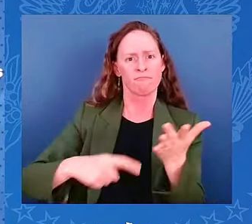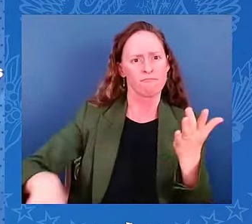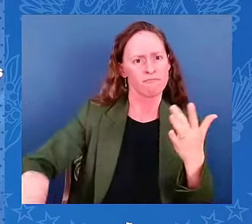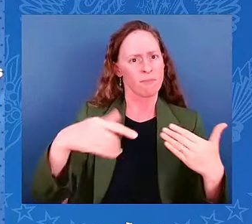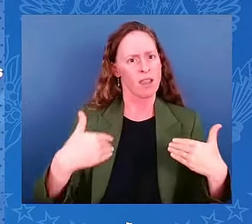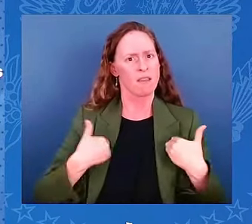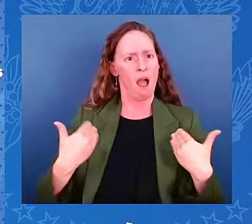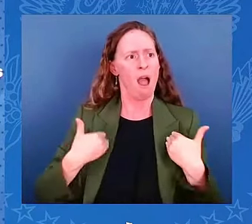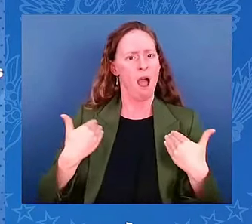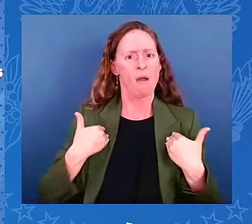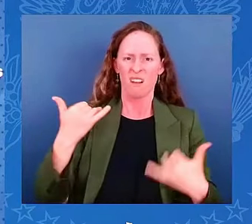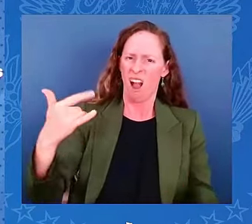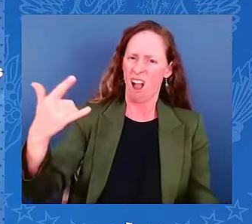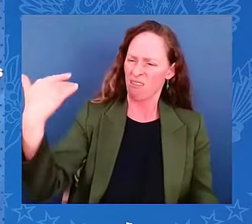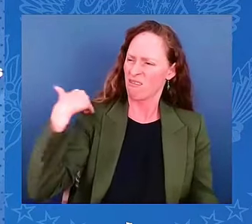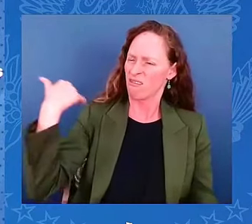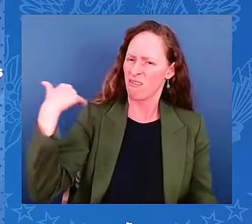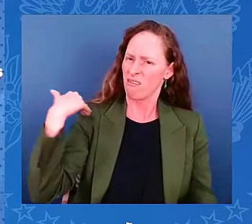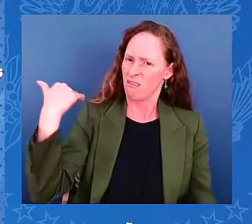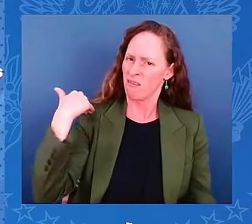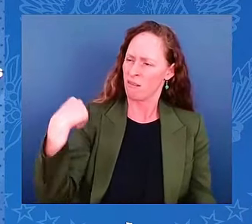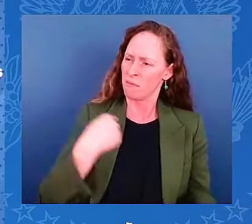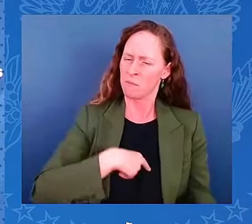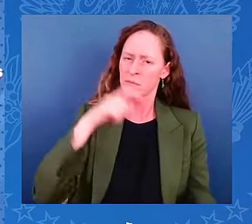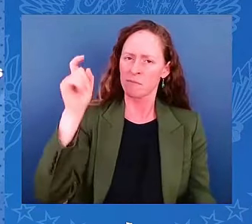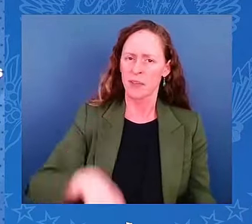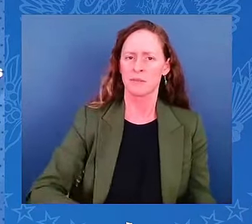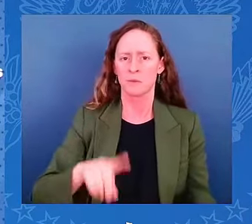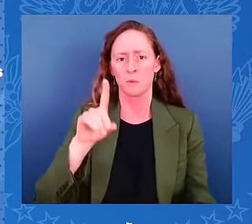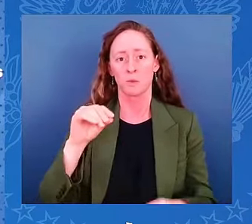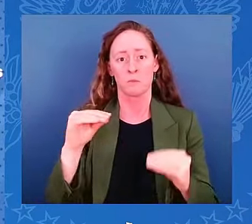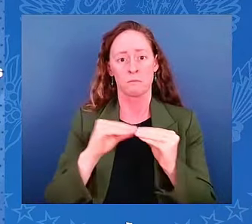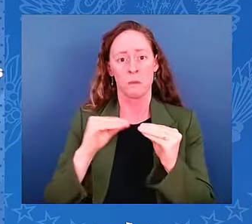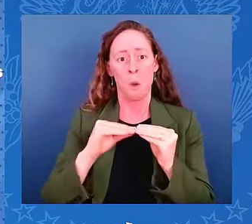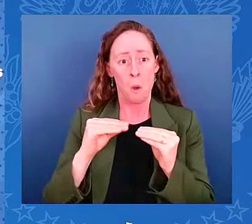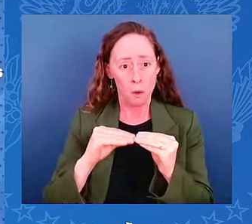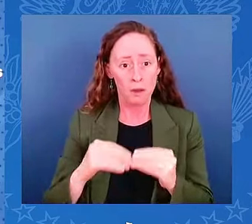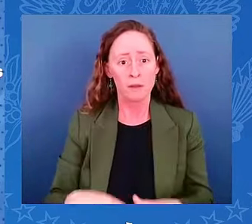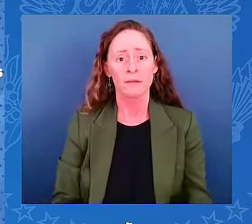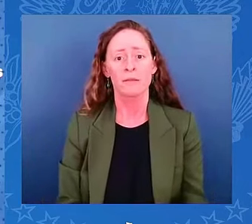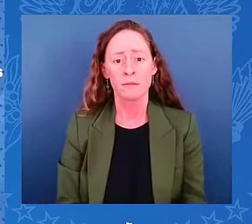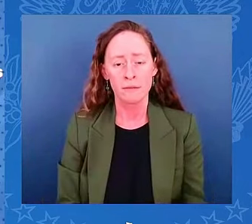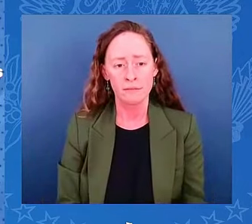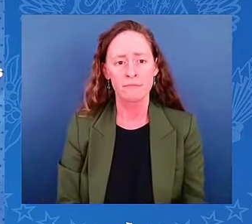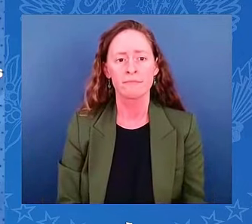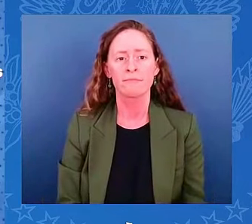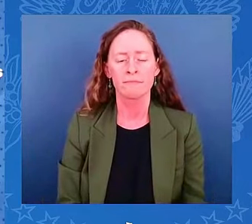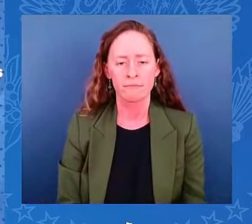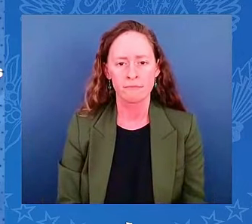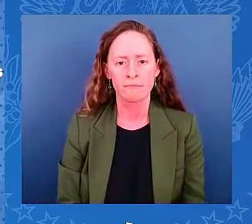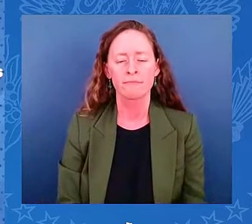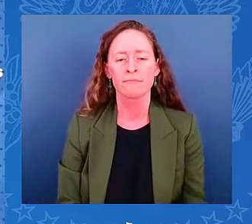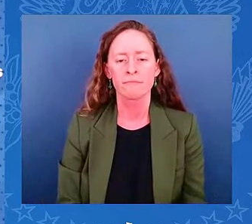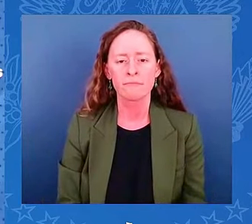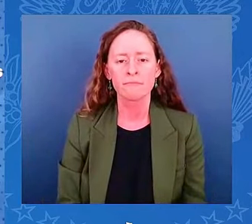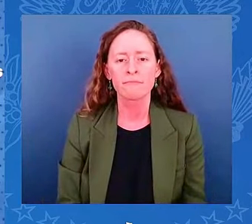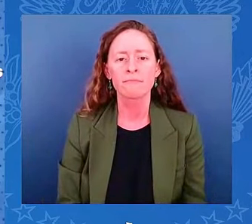who organized, who voted, who ran for office, and yes, who marched for their